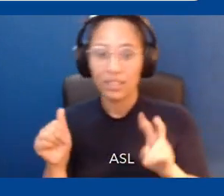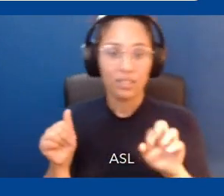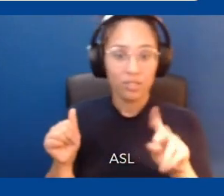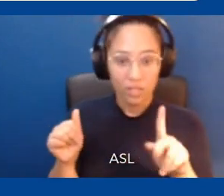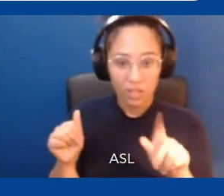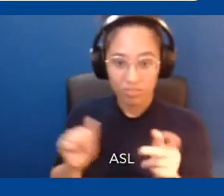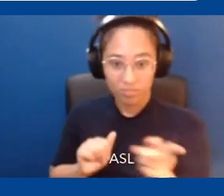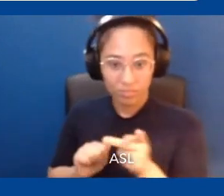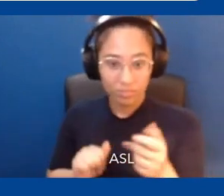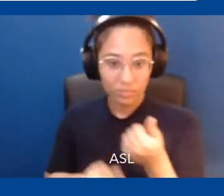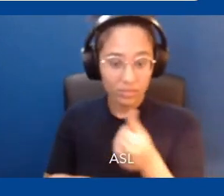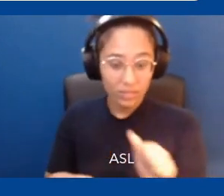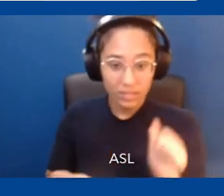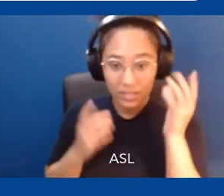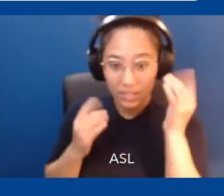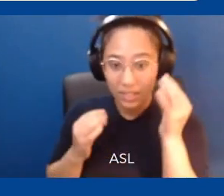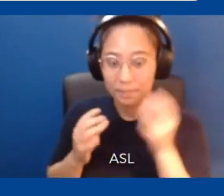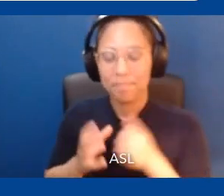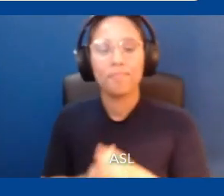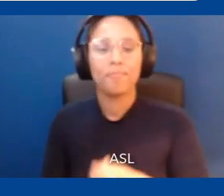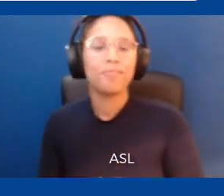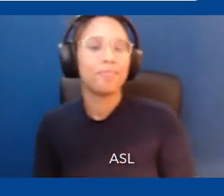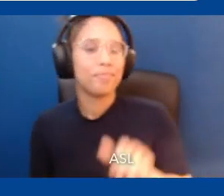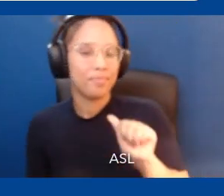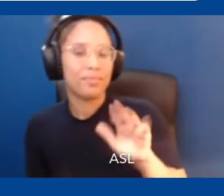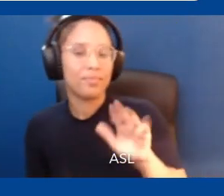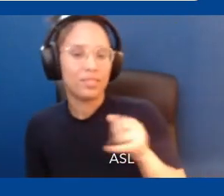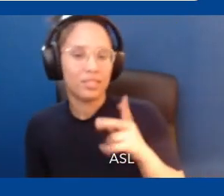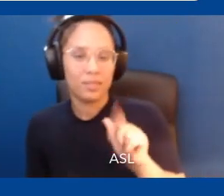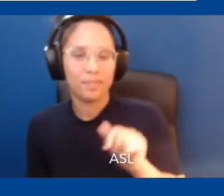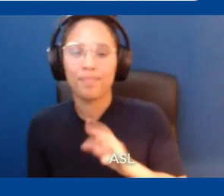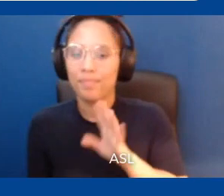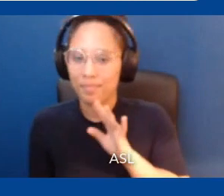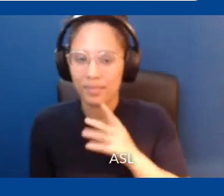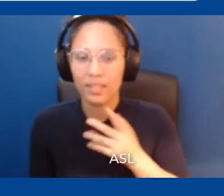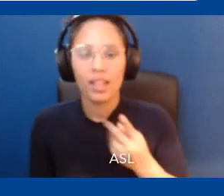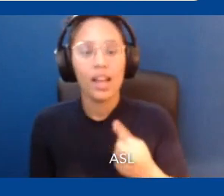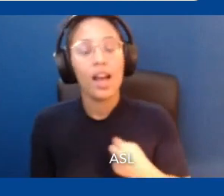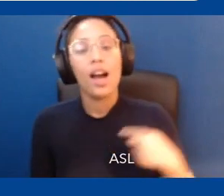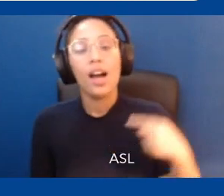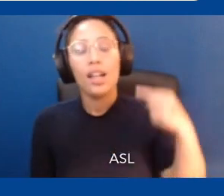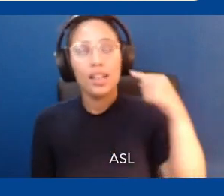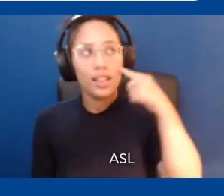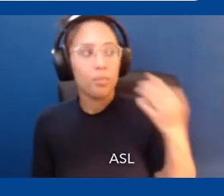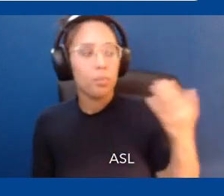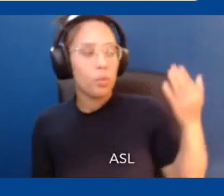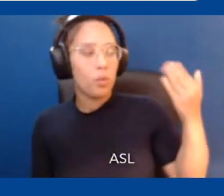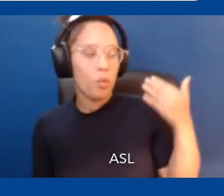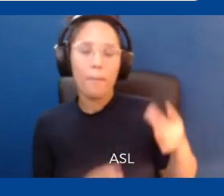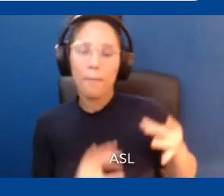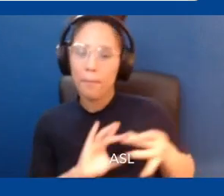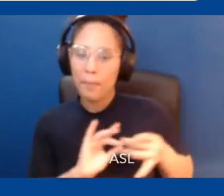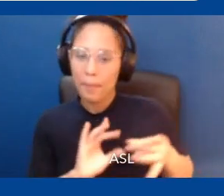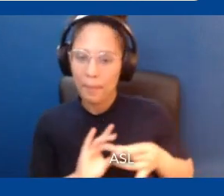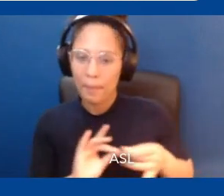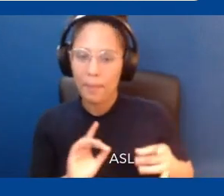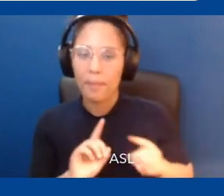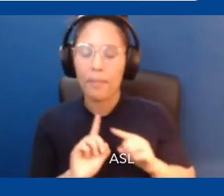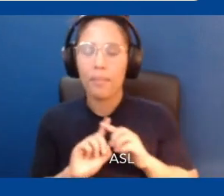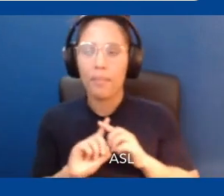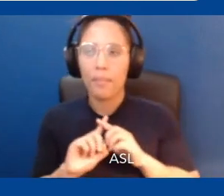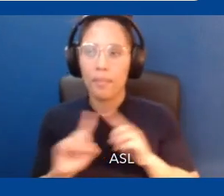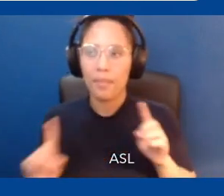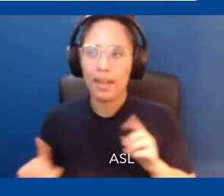It's Agustina speaking. I think that, well, we mentioned it before, but the way of